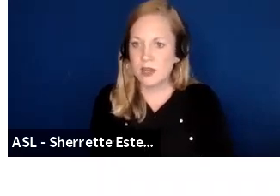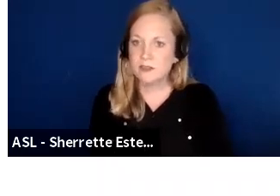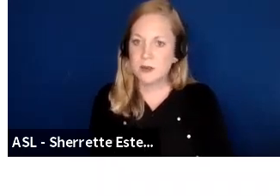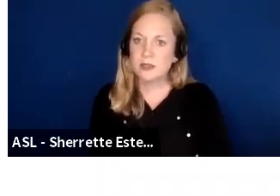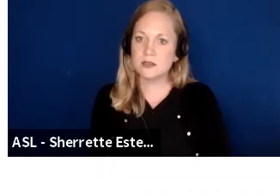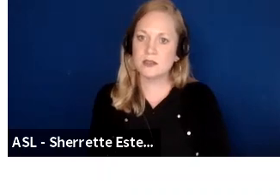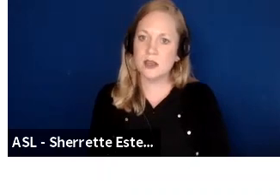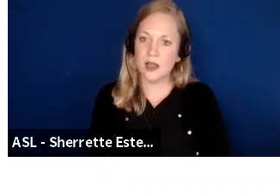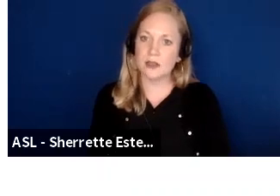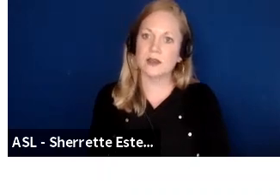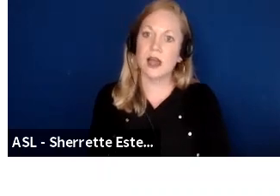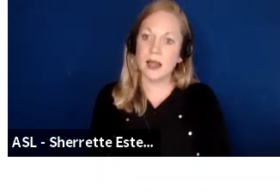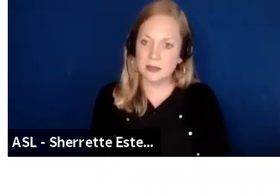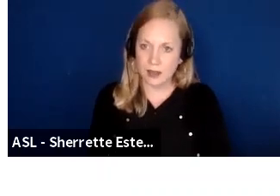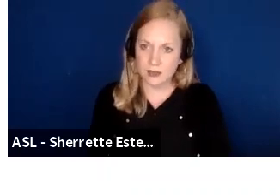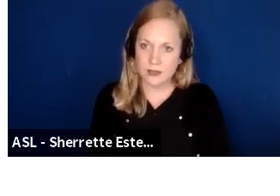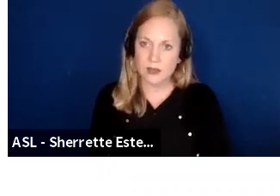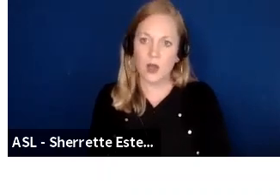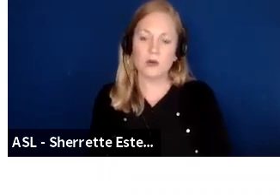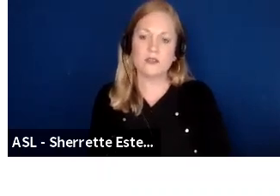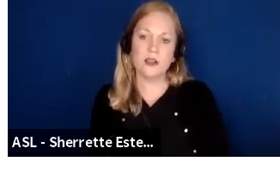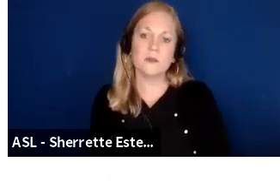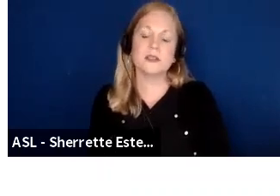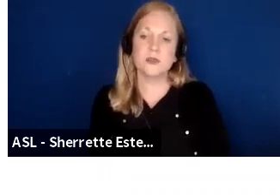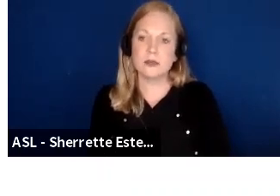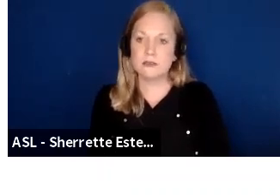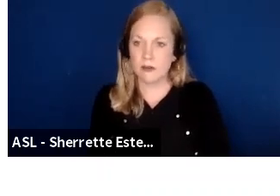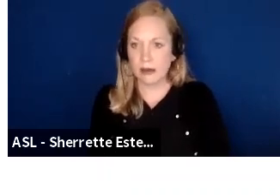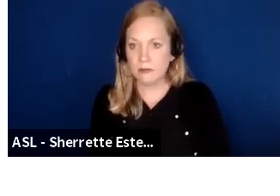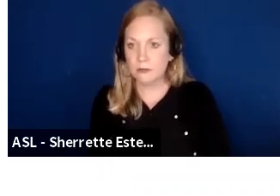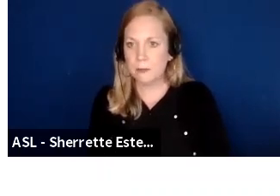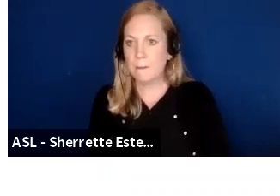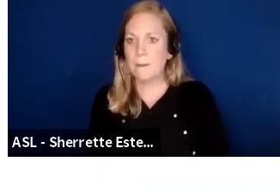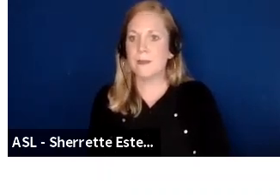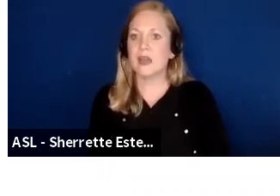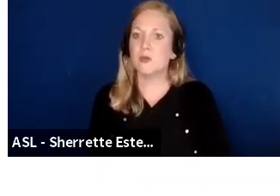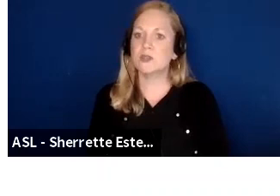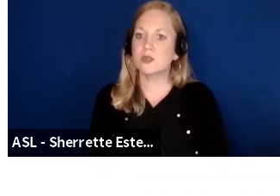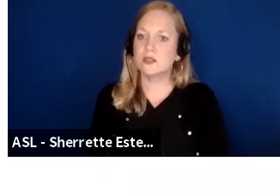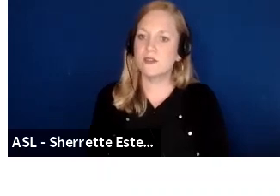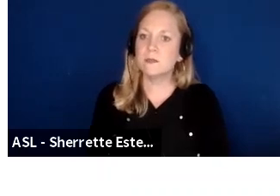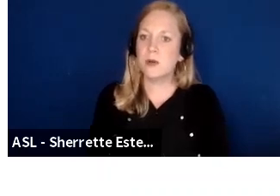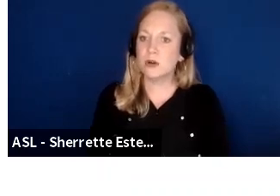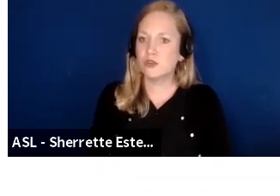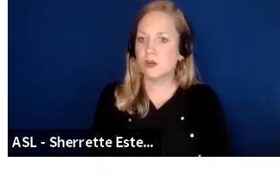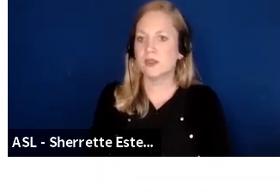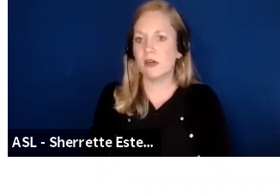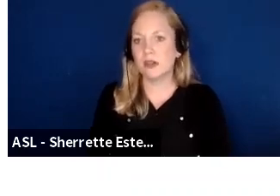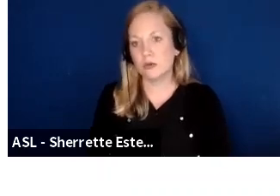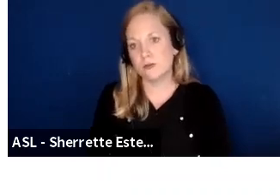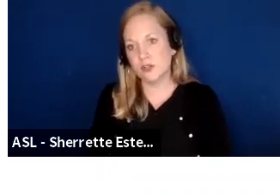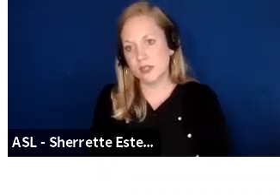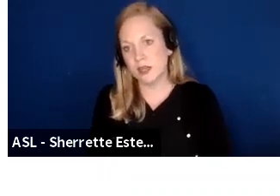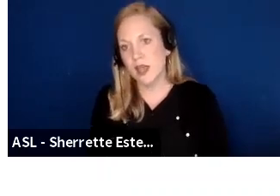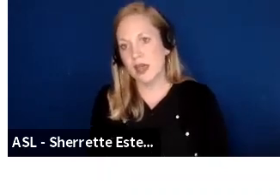So deaf space design guidelines were developed in 2005, and it was developed in partnership with